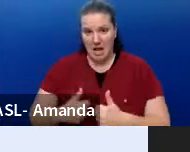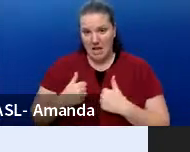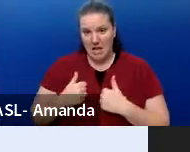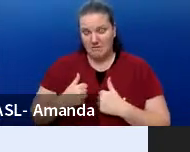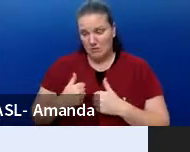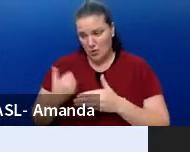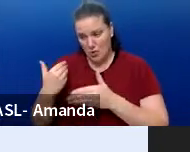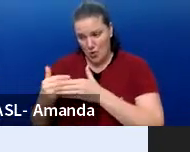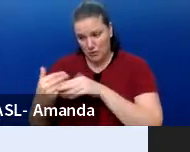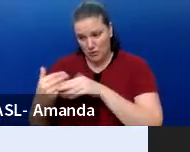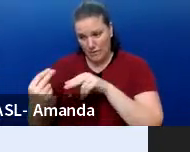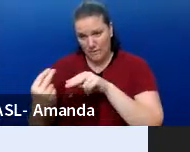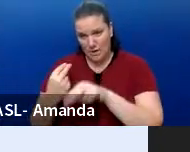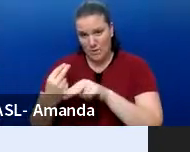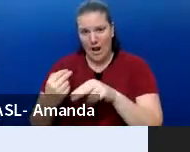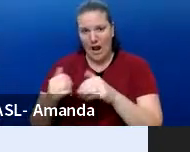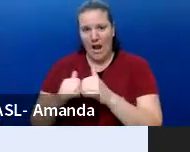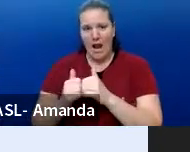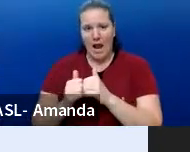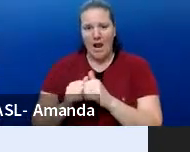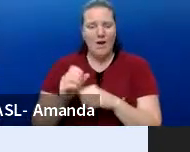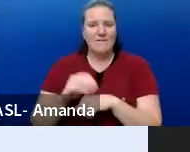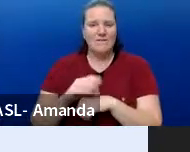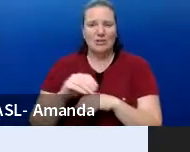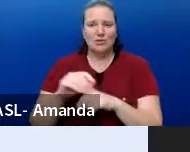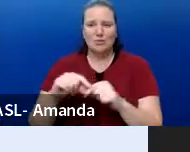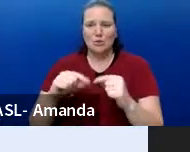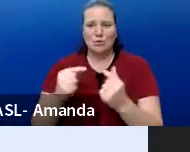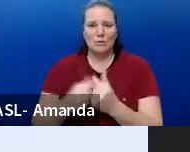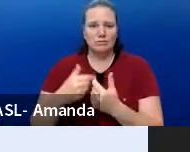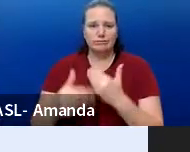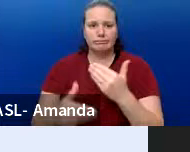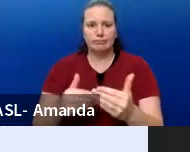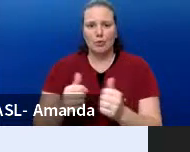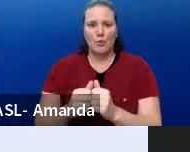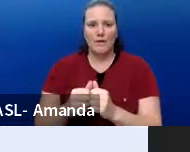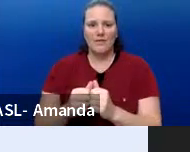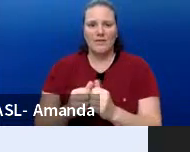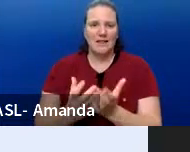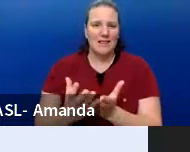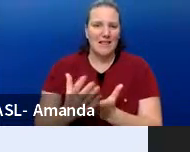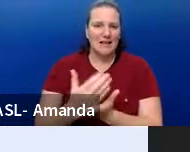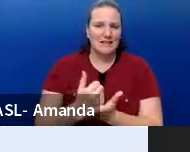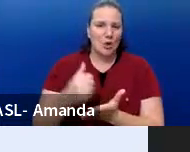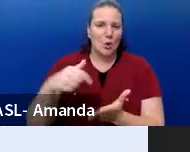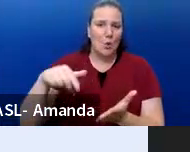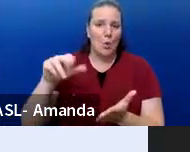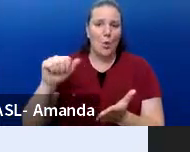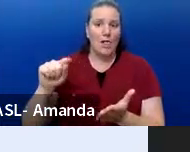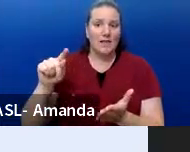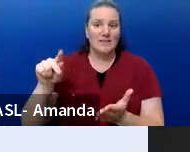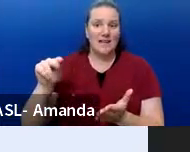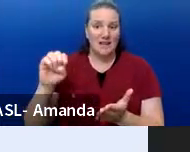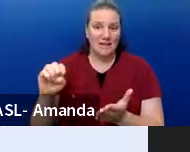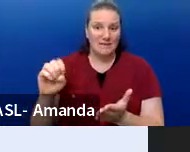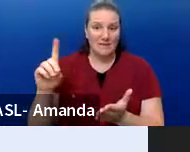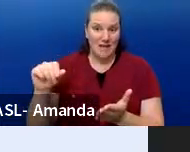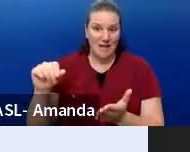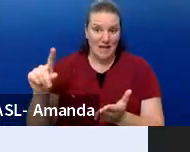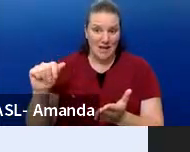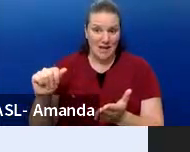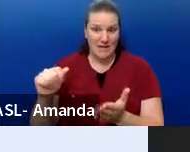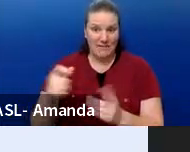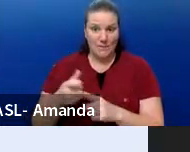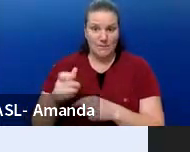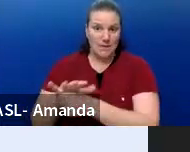freeway. Exactly how the advisory groups are going about collecting this qualitative data from the